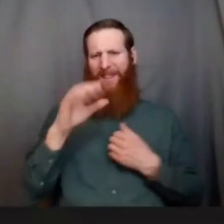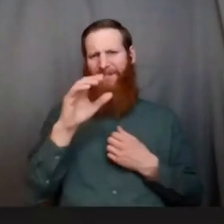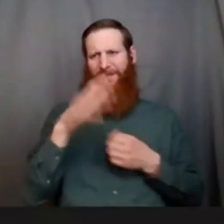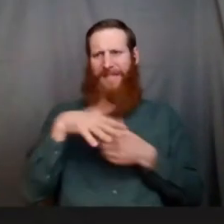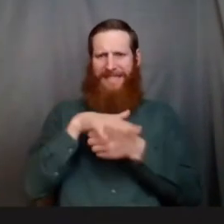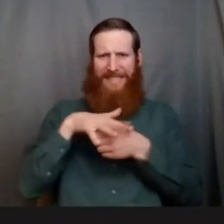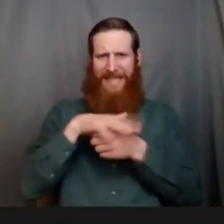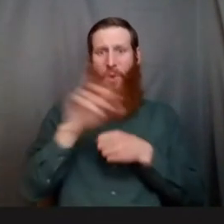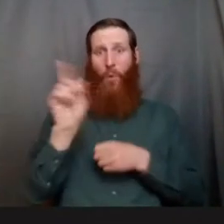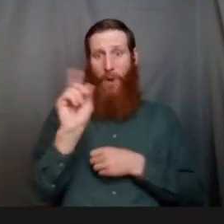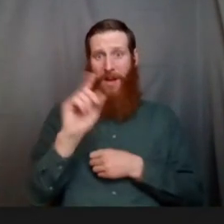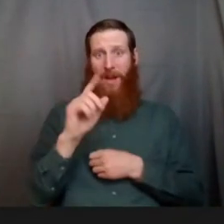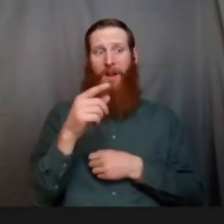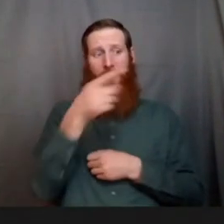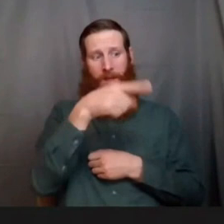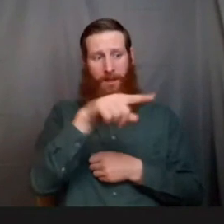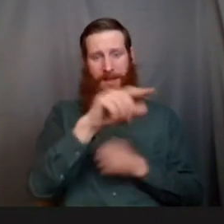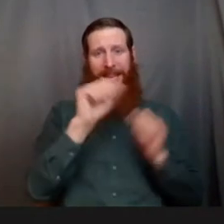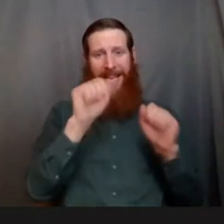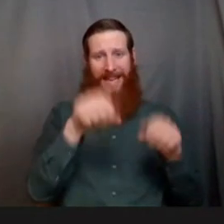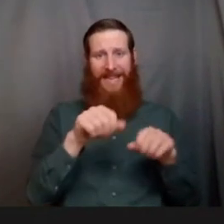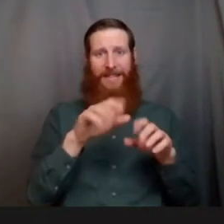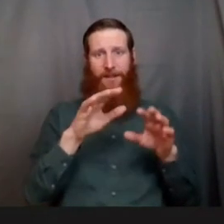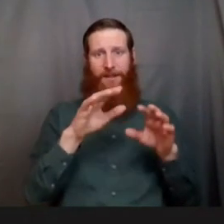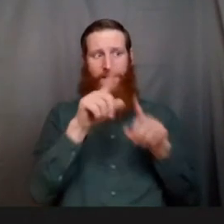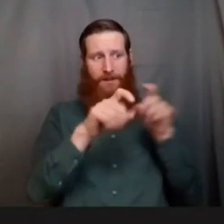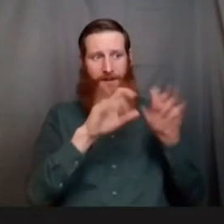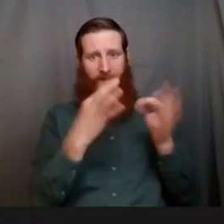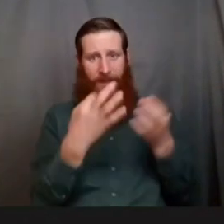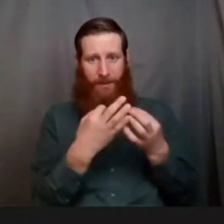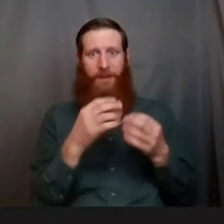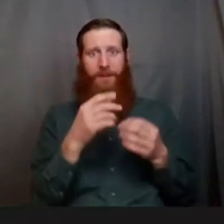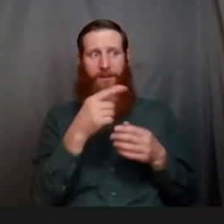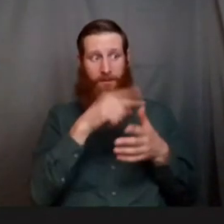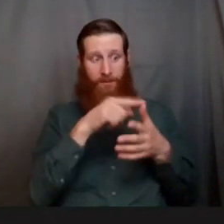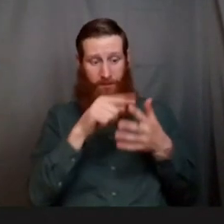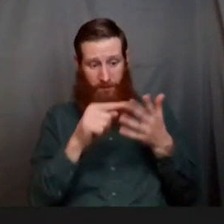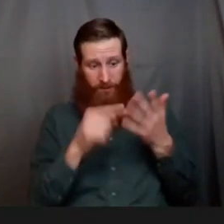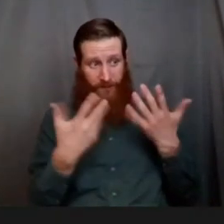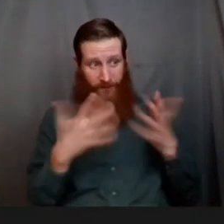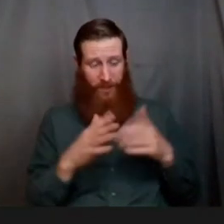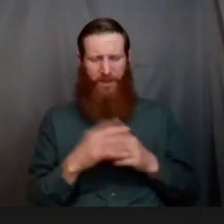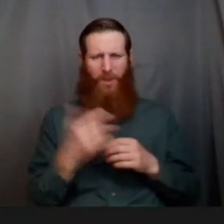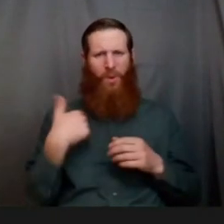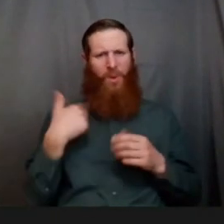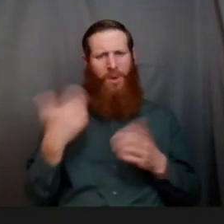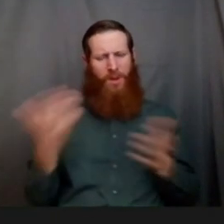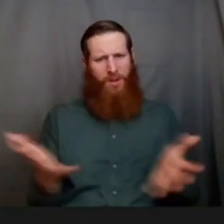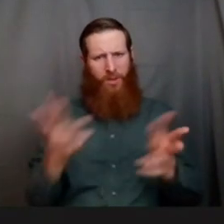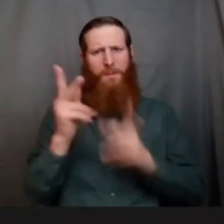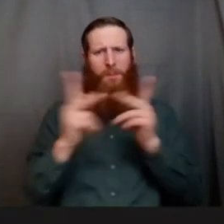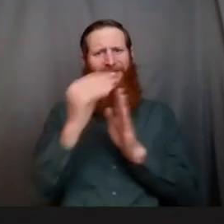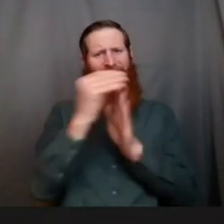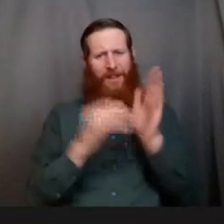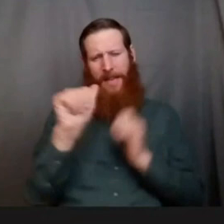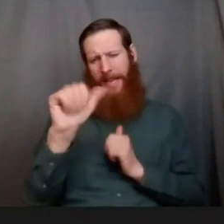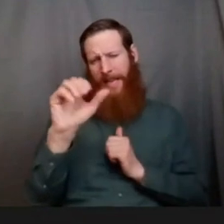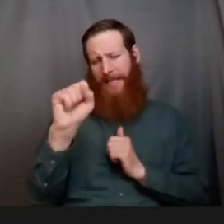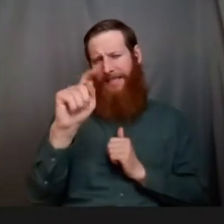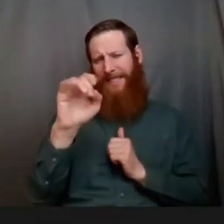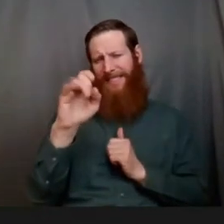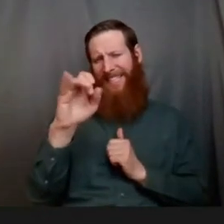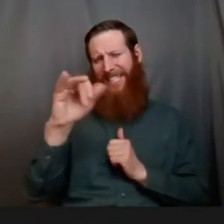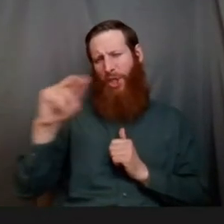that can be done there with the family. But we really encourage that people do fill out the attestation form, and it has to happen before 7